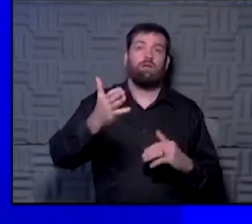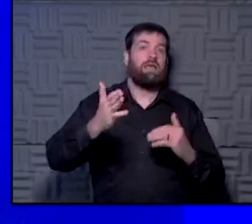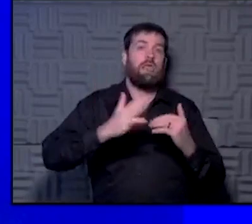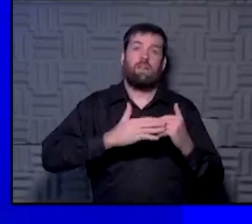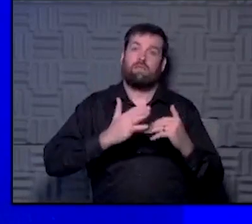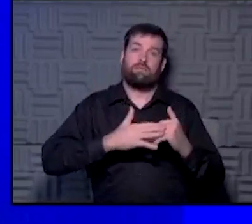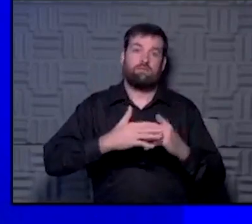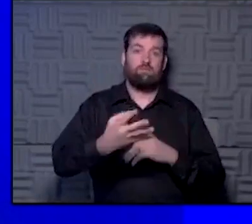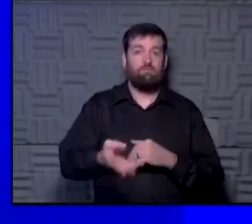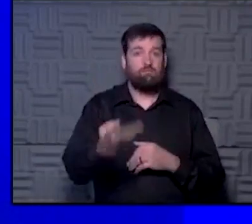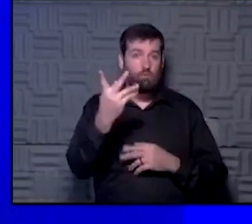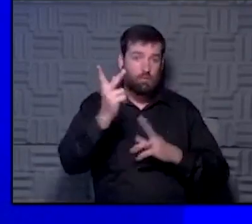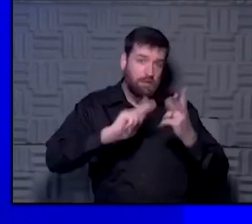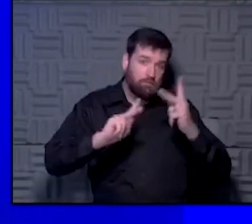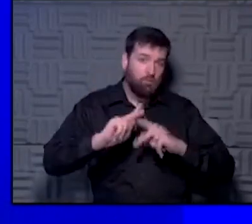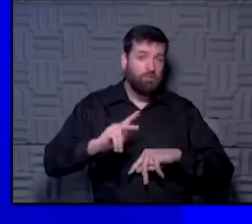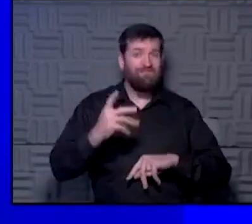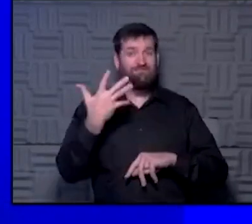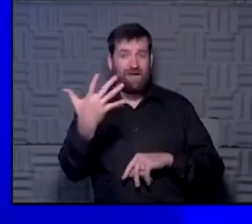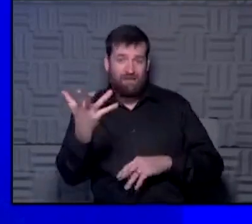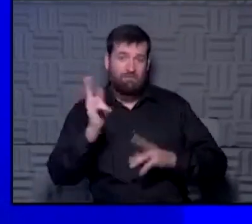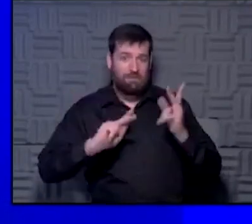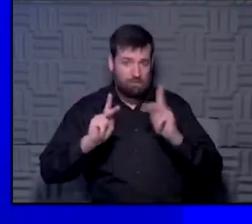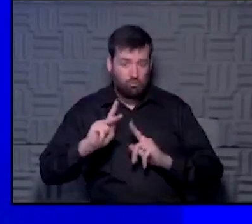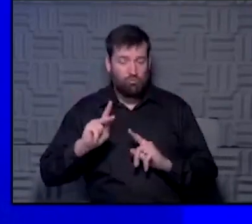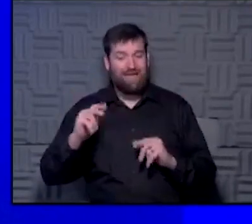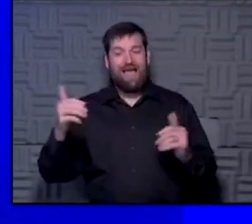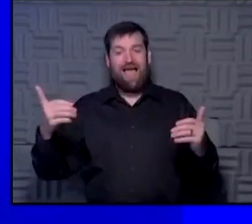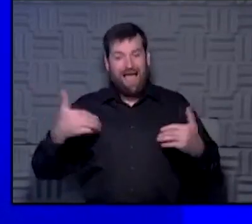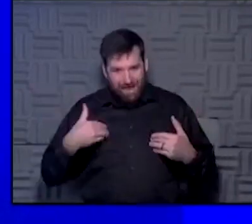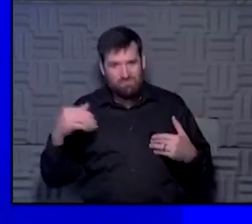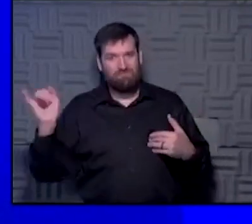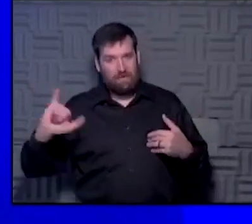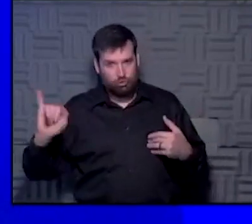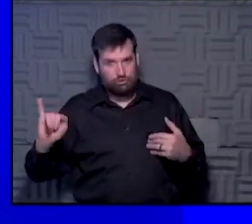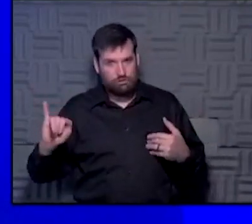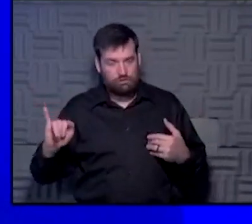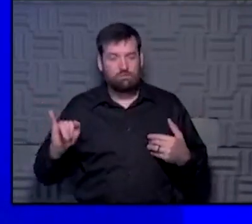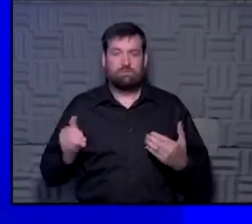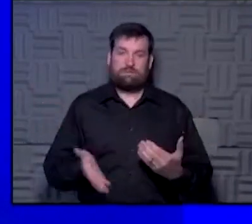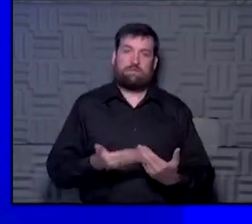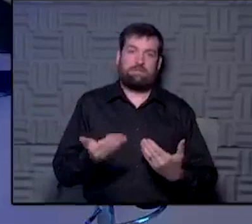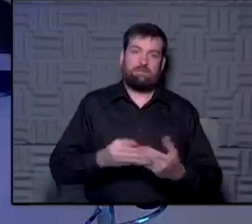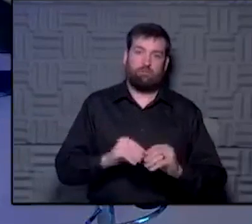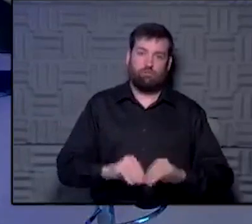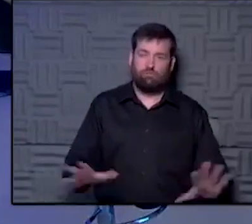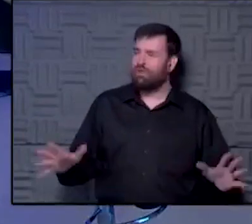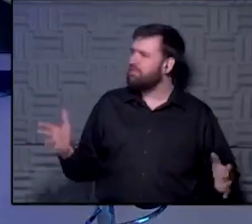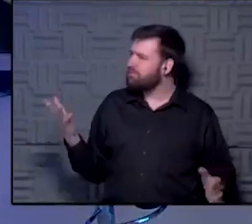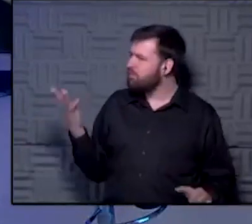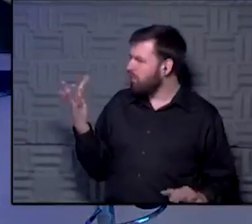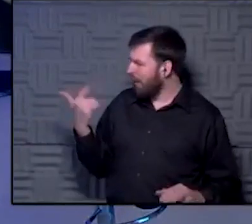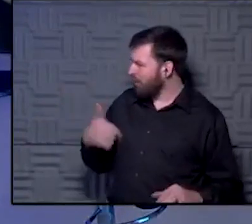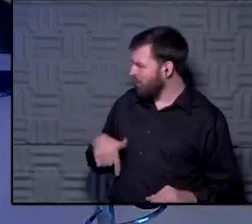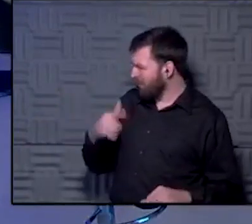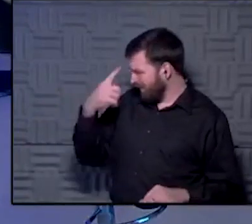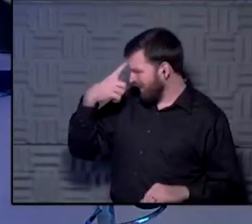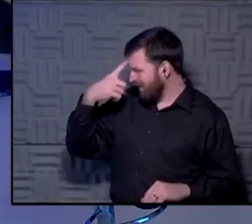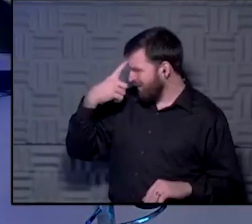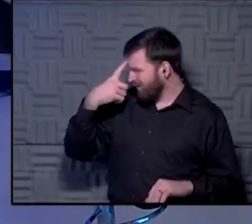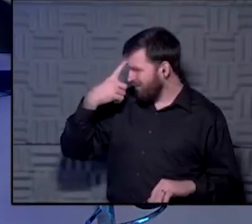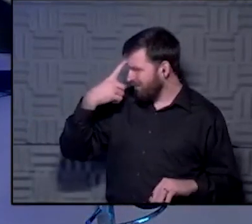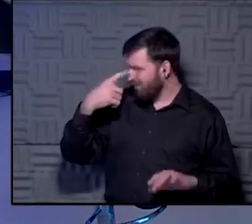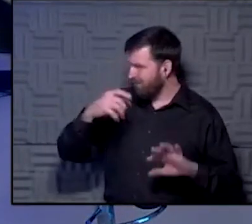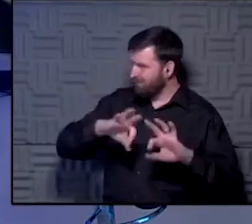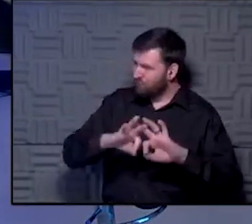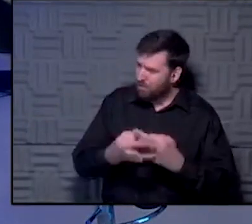4 or 5 people who have the infection at that point in time, and then it's easy to spread from there. Why do we always think that our friends and